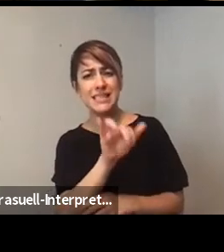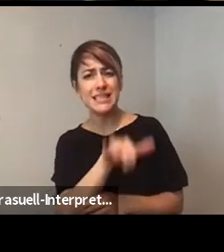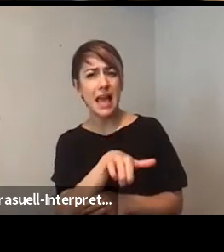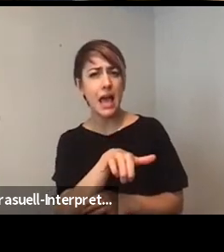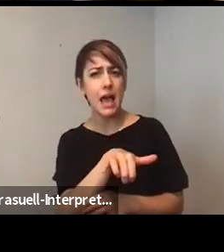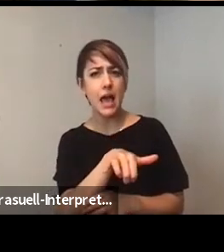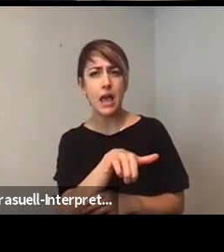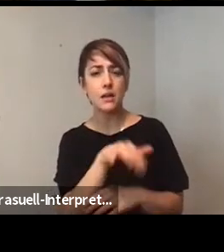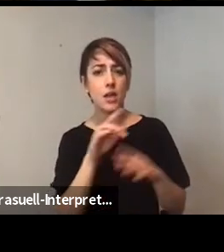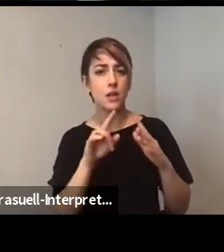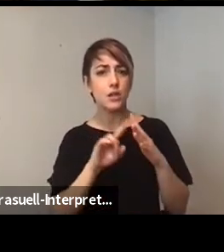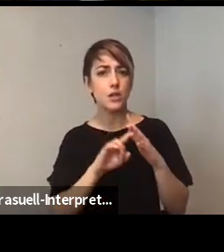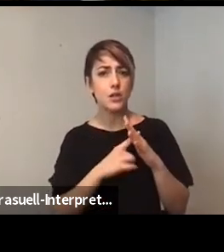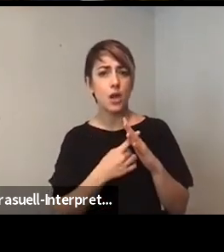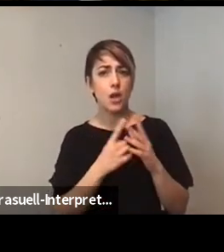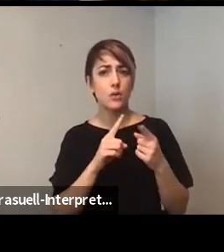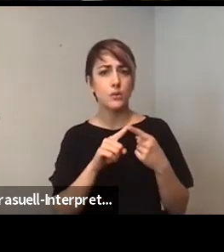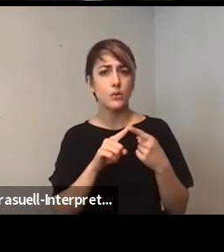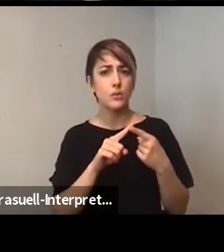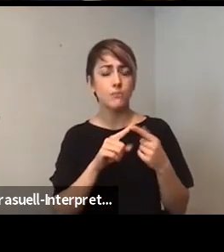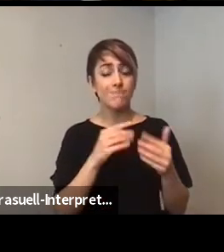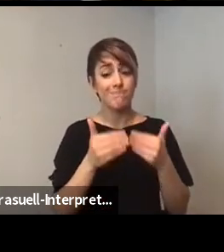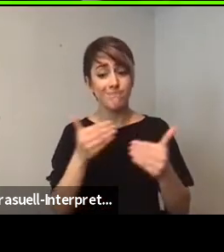to live theater?